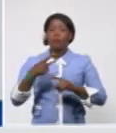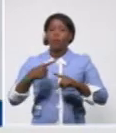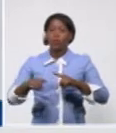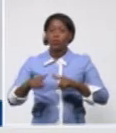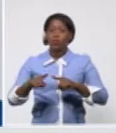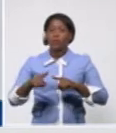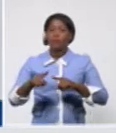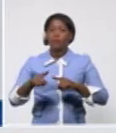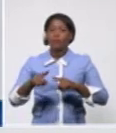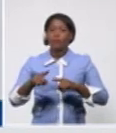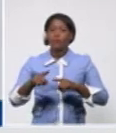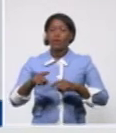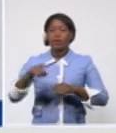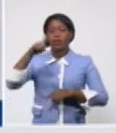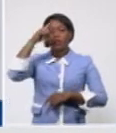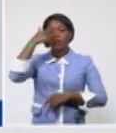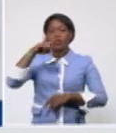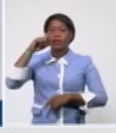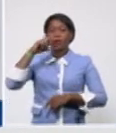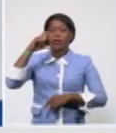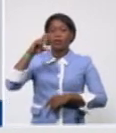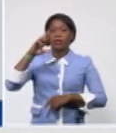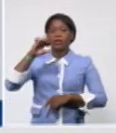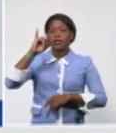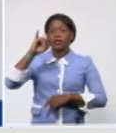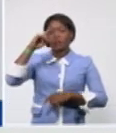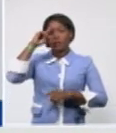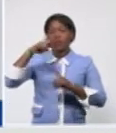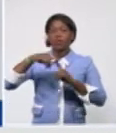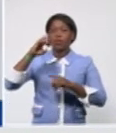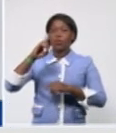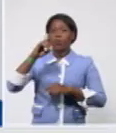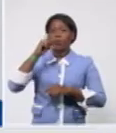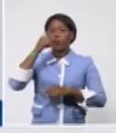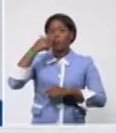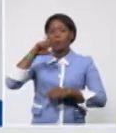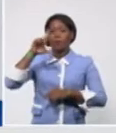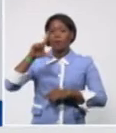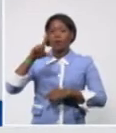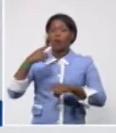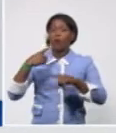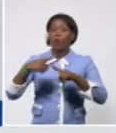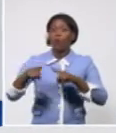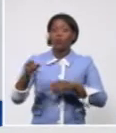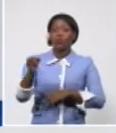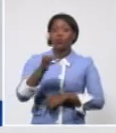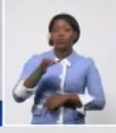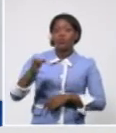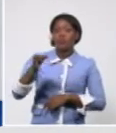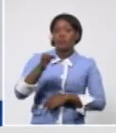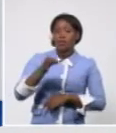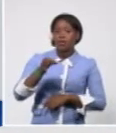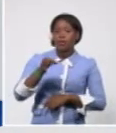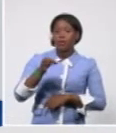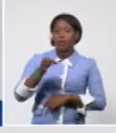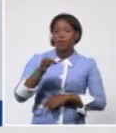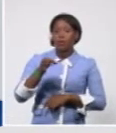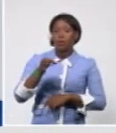Morón also with 1 confirmed case. The 5 cases from Havana belong